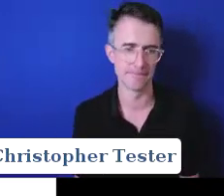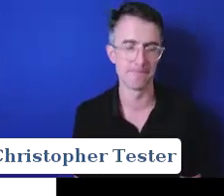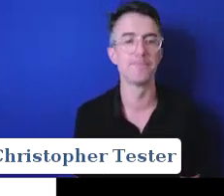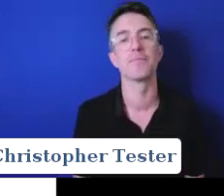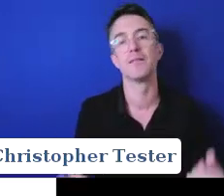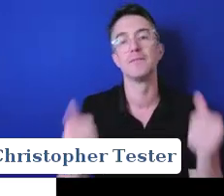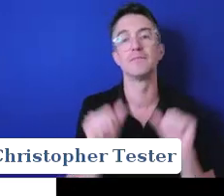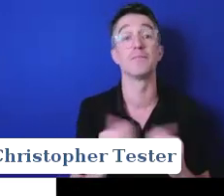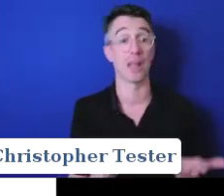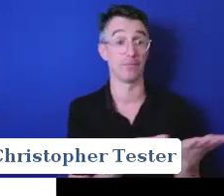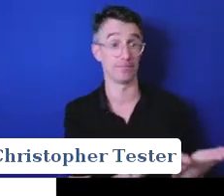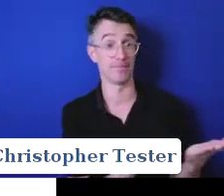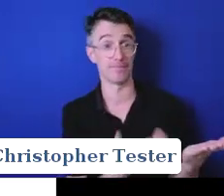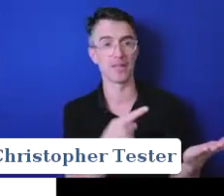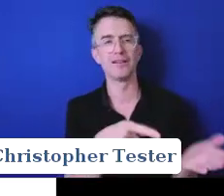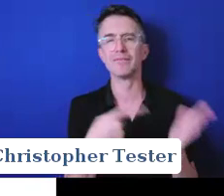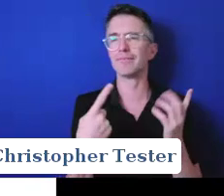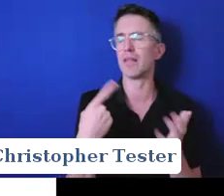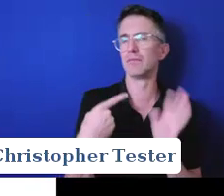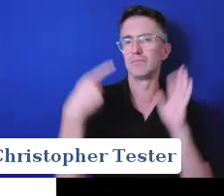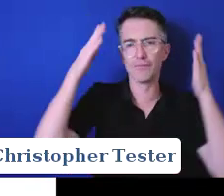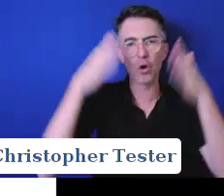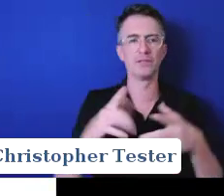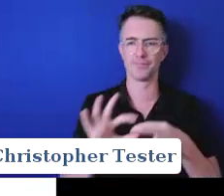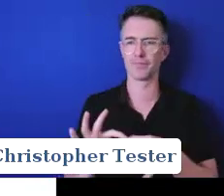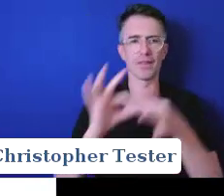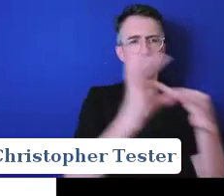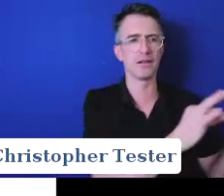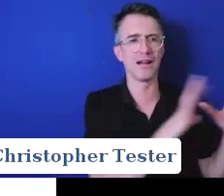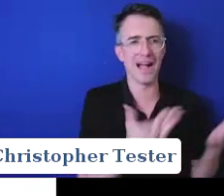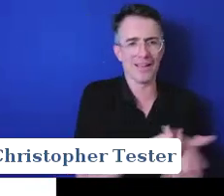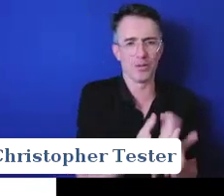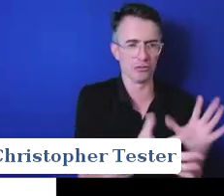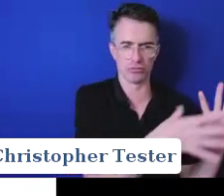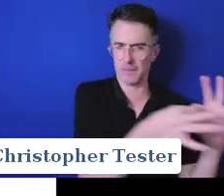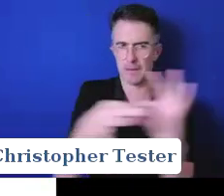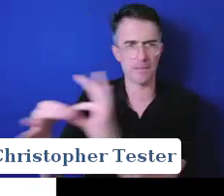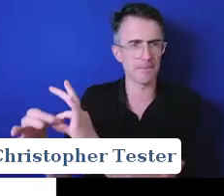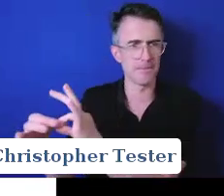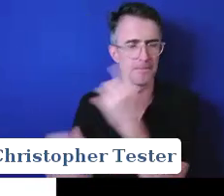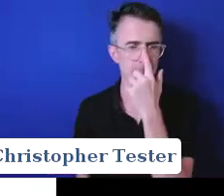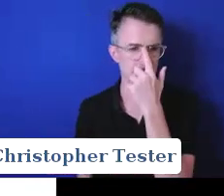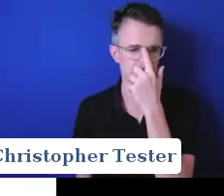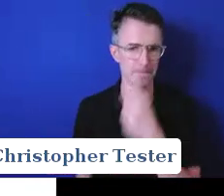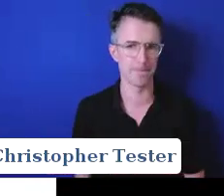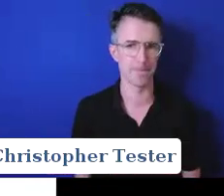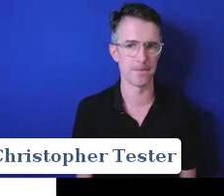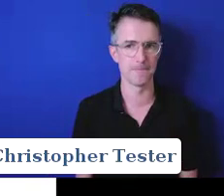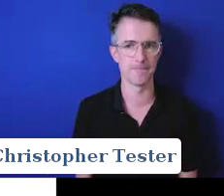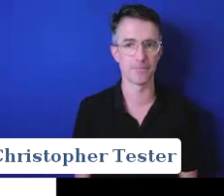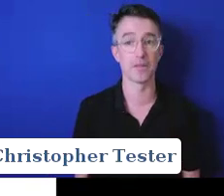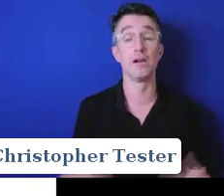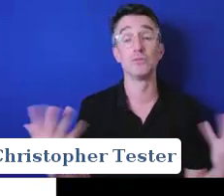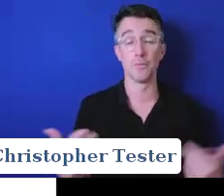Ministry of Social Affairs, and the Ministry of Social Affairs have strong partnerships with